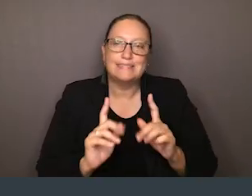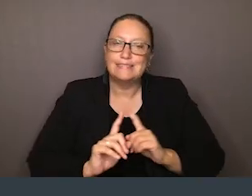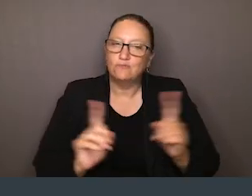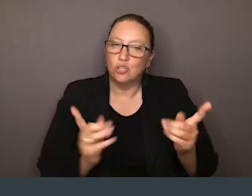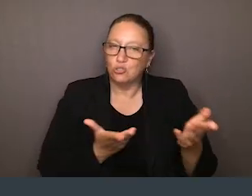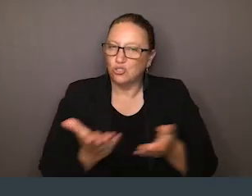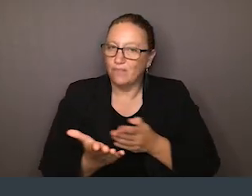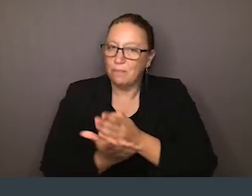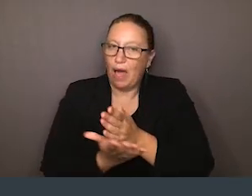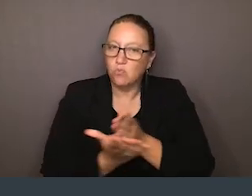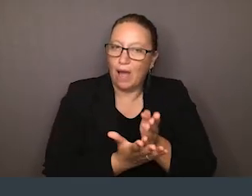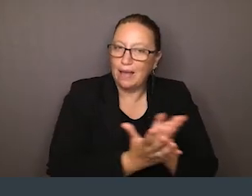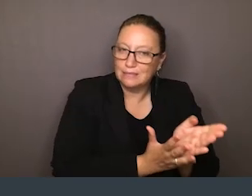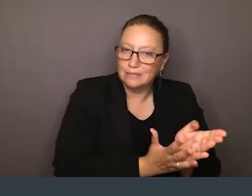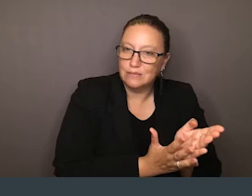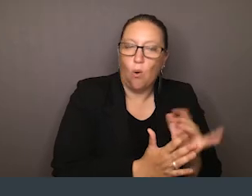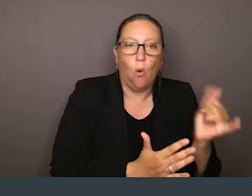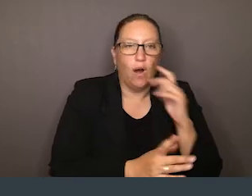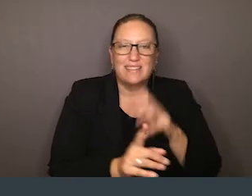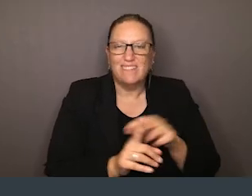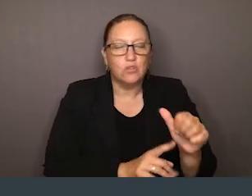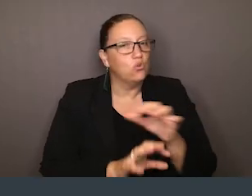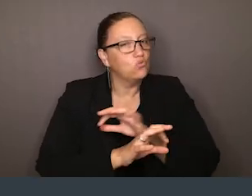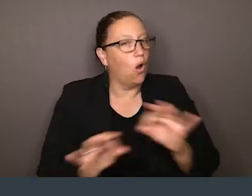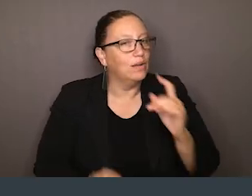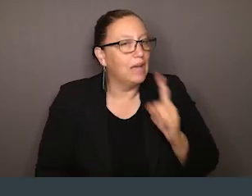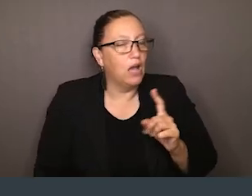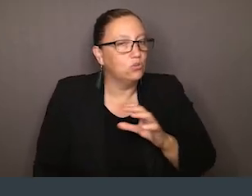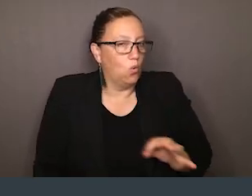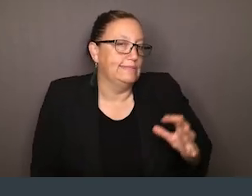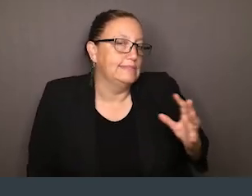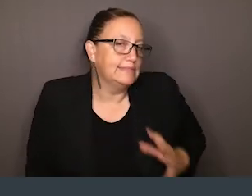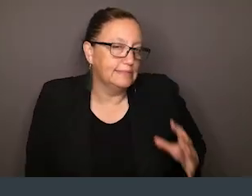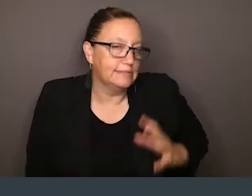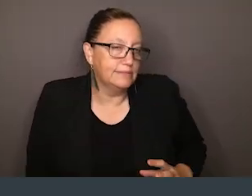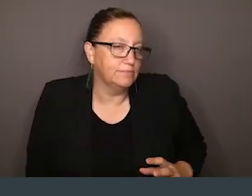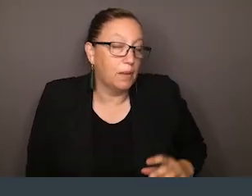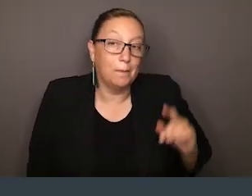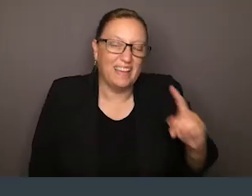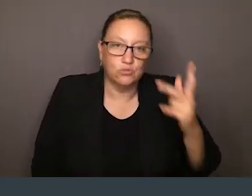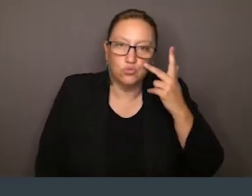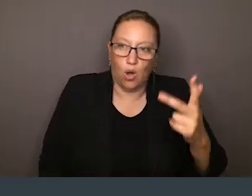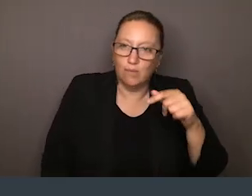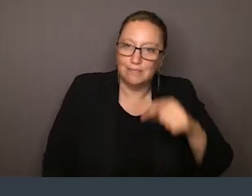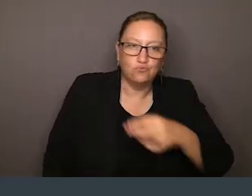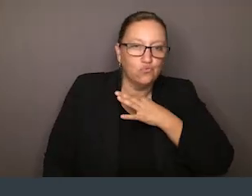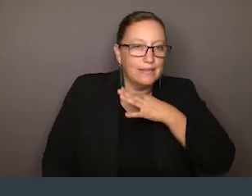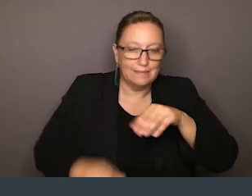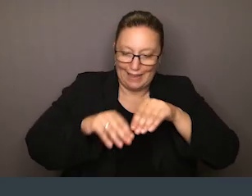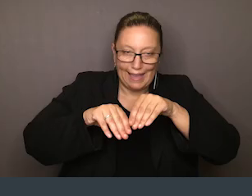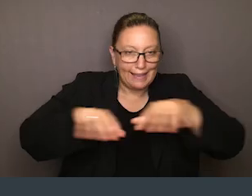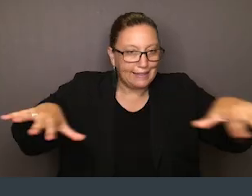service pathways or identification rather than absence of need. So overall, these findings show that risk is not evenly